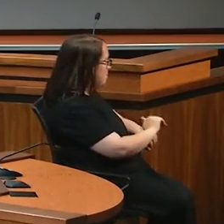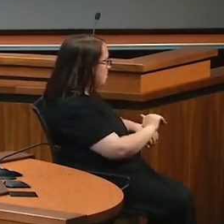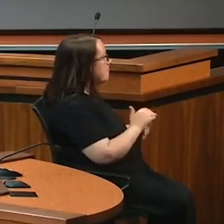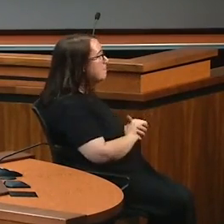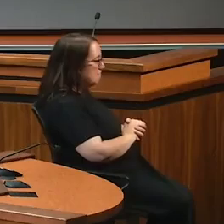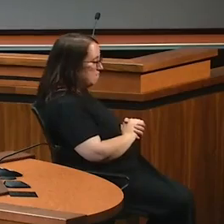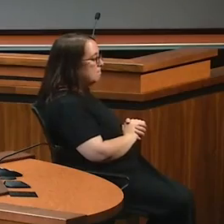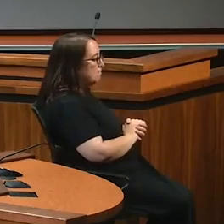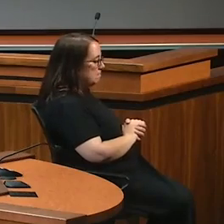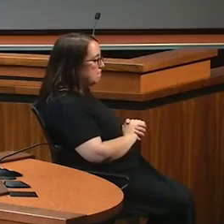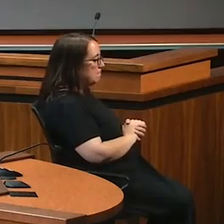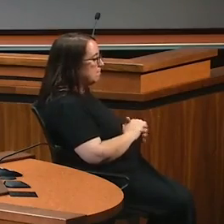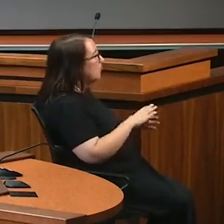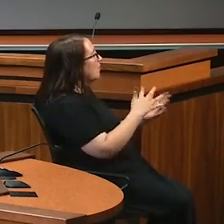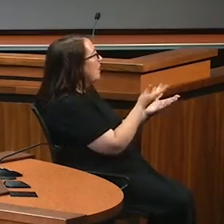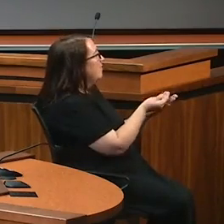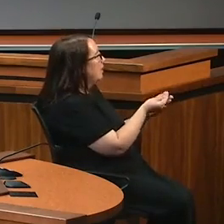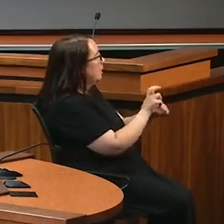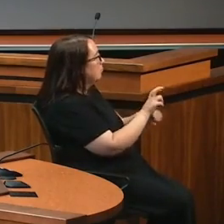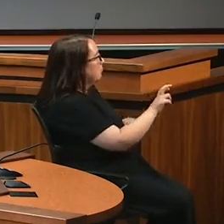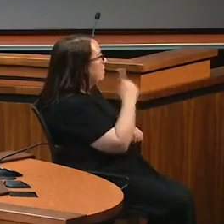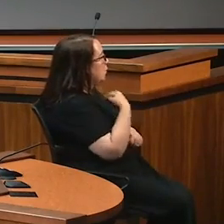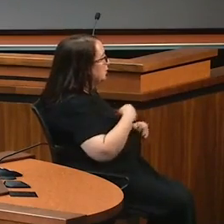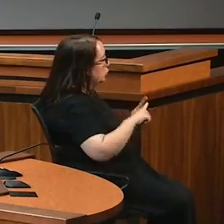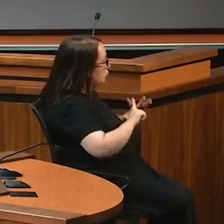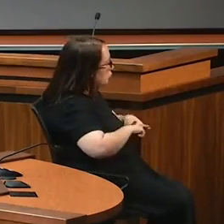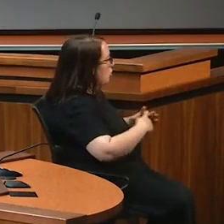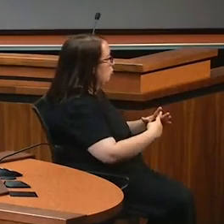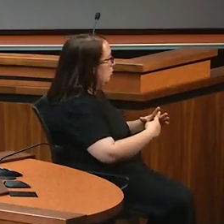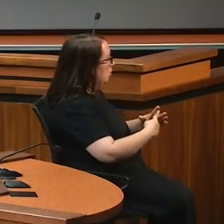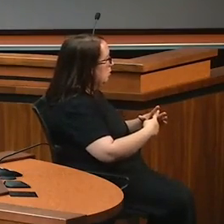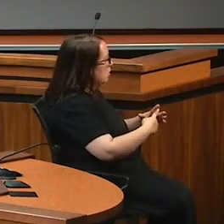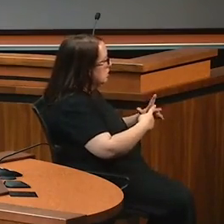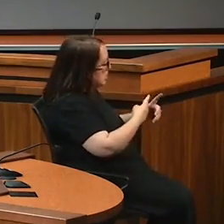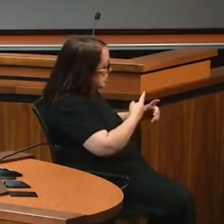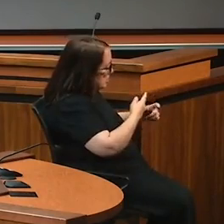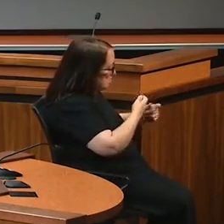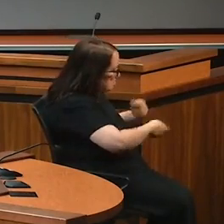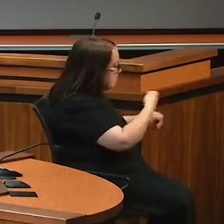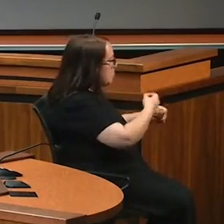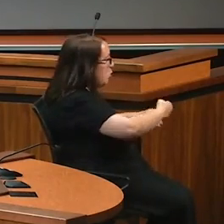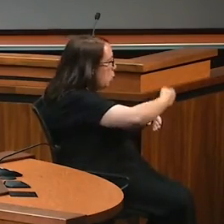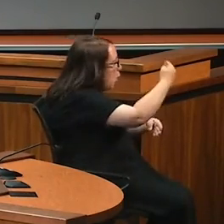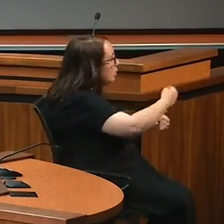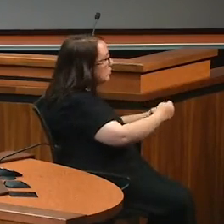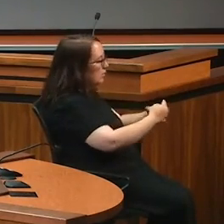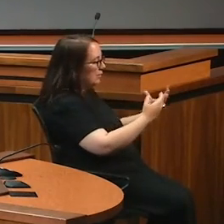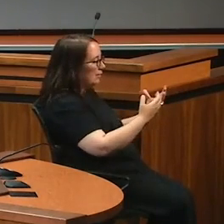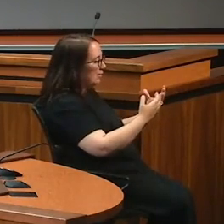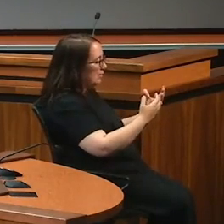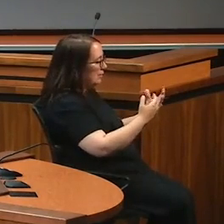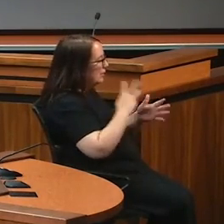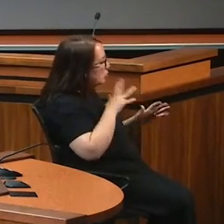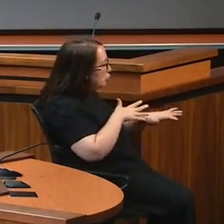and also provided the funding for us to start repairing the walls, repairing the storm channel, the